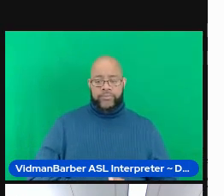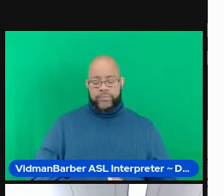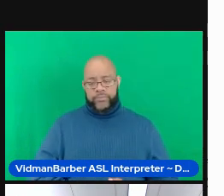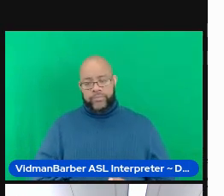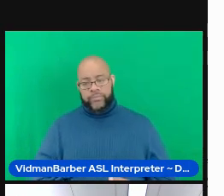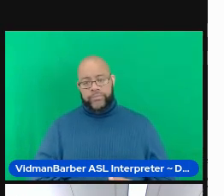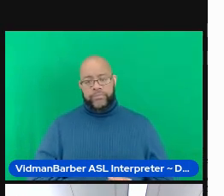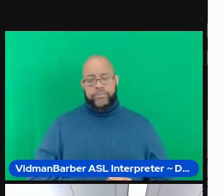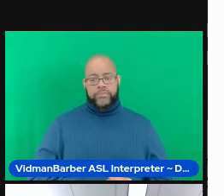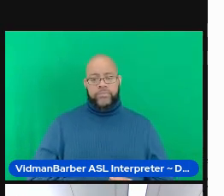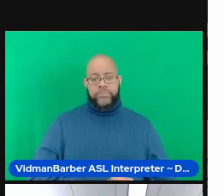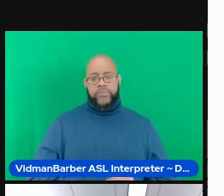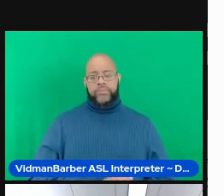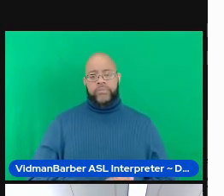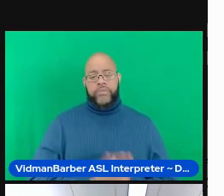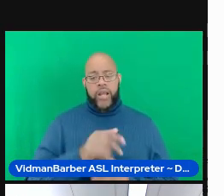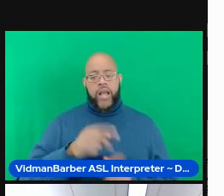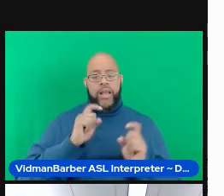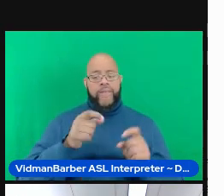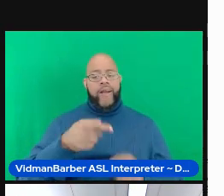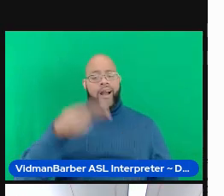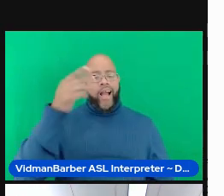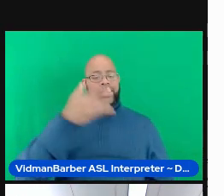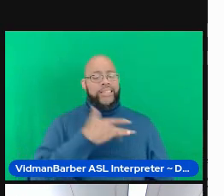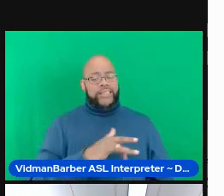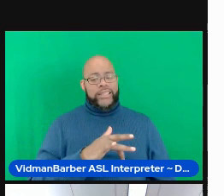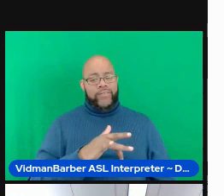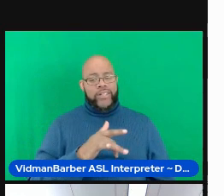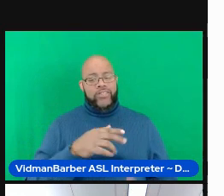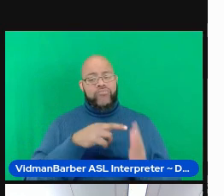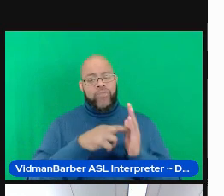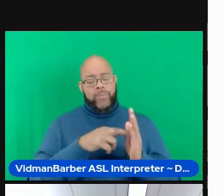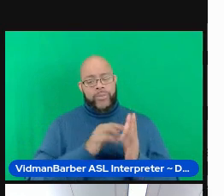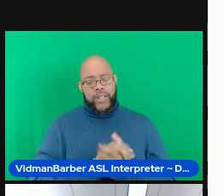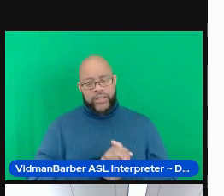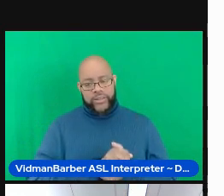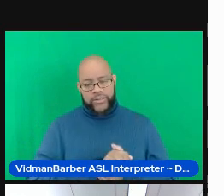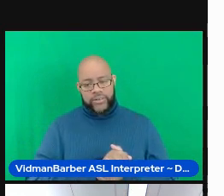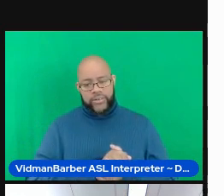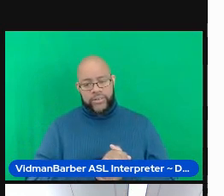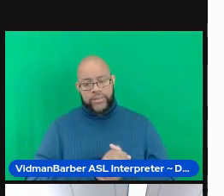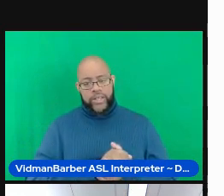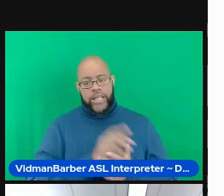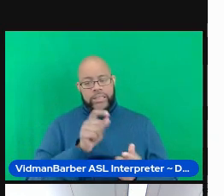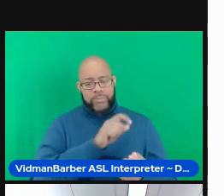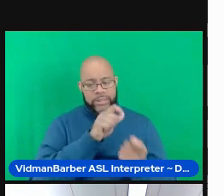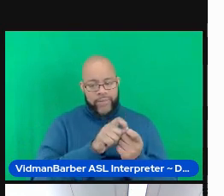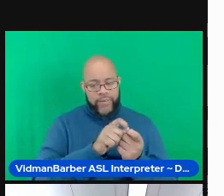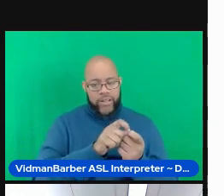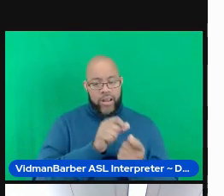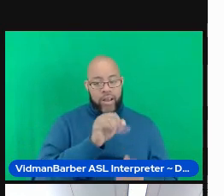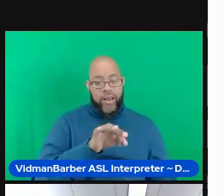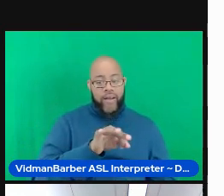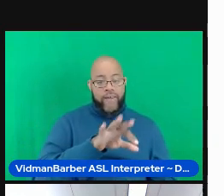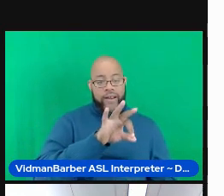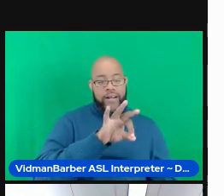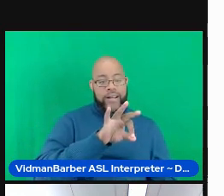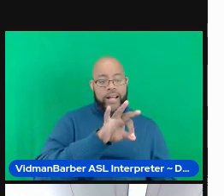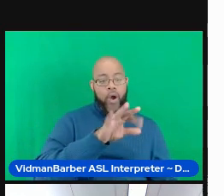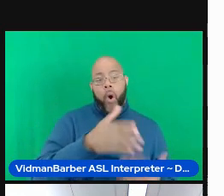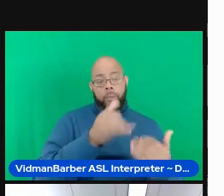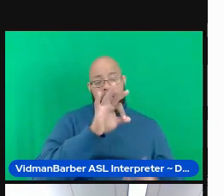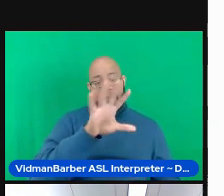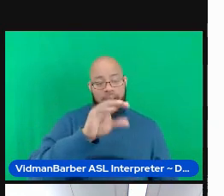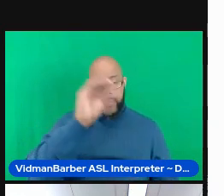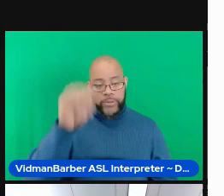gave a higher sensitivity of 100% and specificity of about 95%,